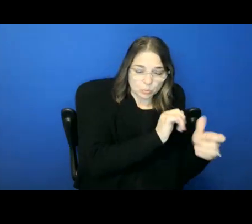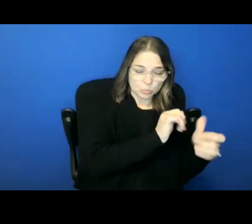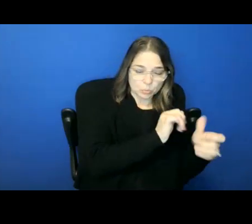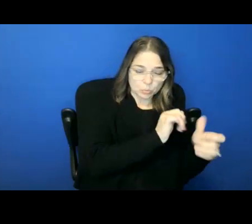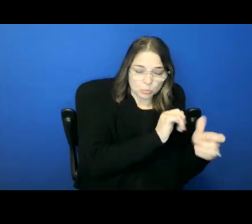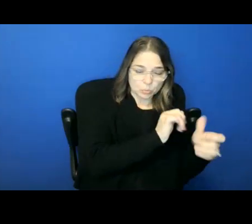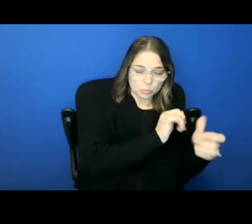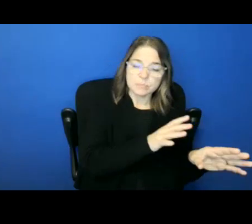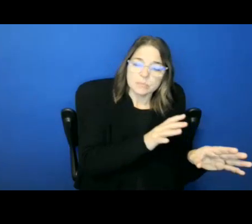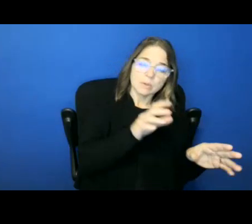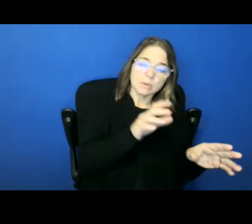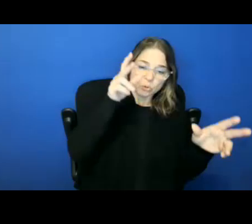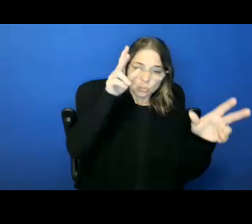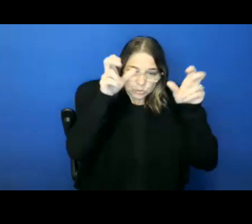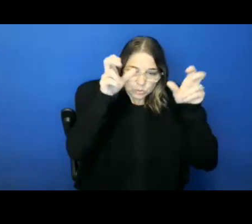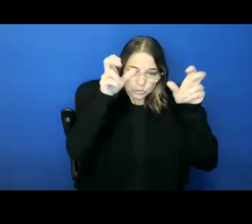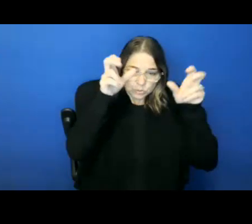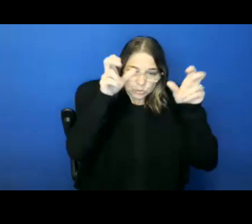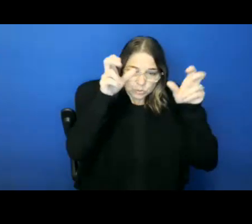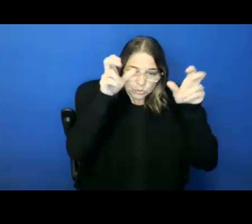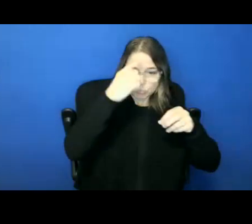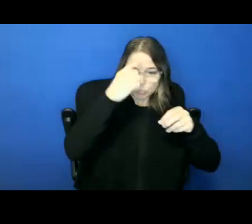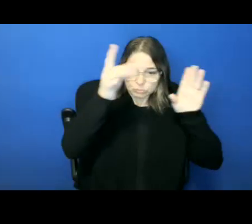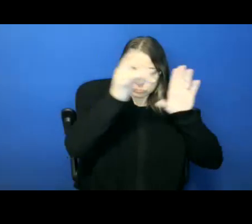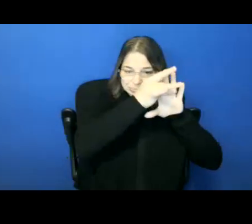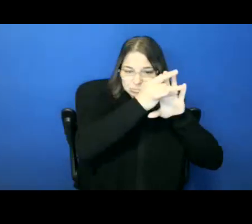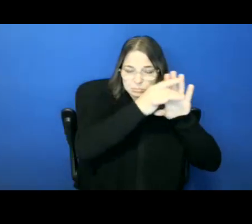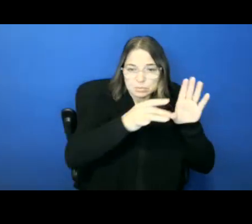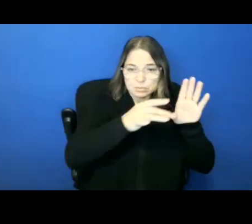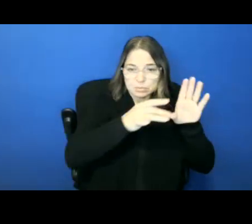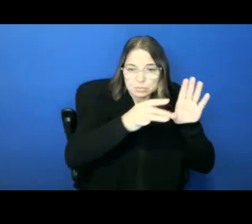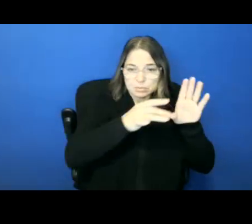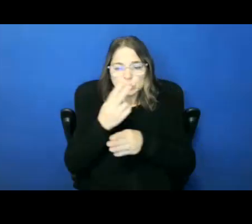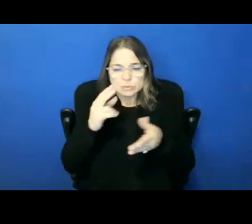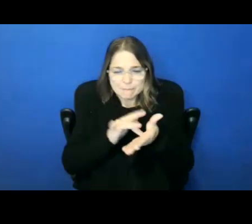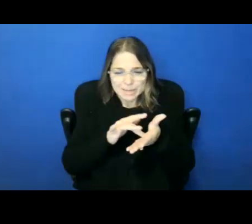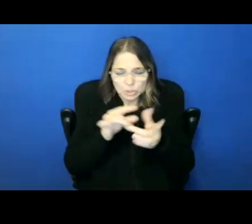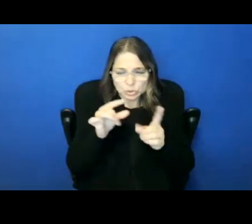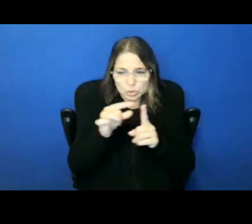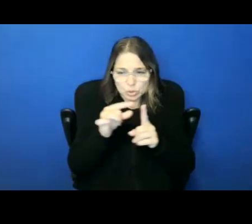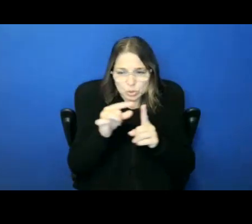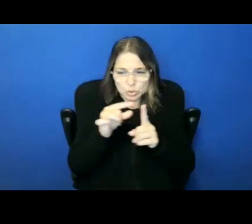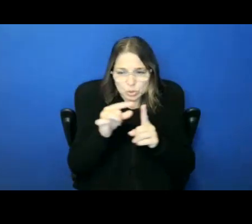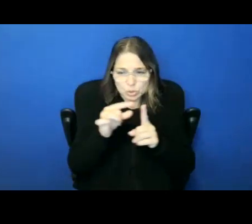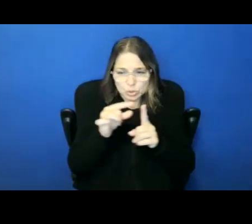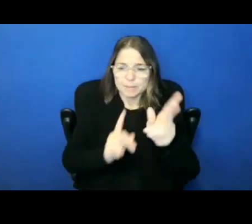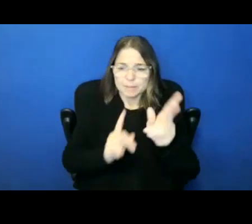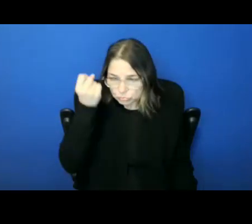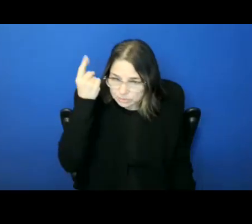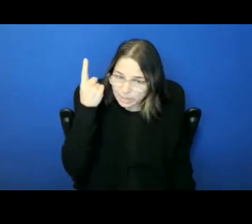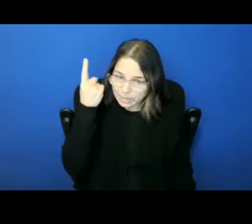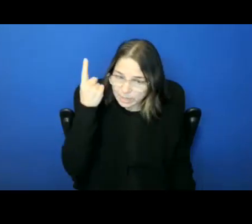the receptors, to use those medical terms for people to understand, like, oh, okay,